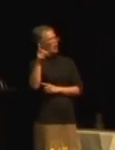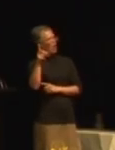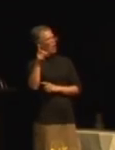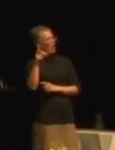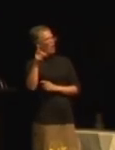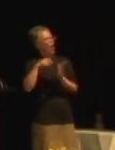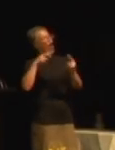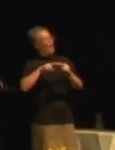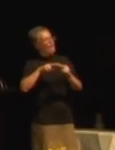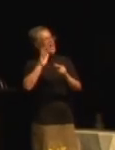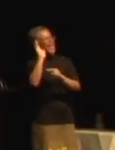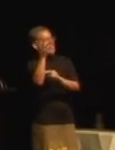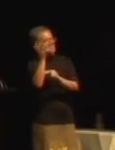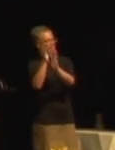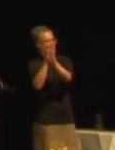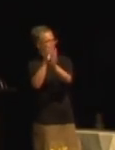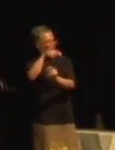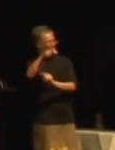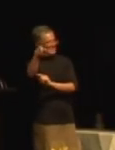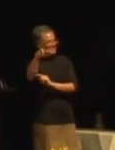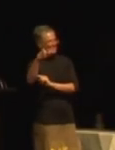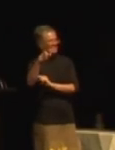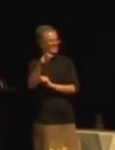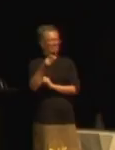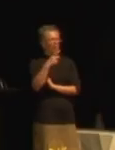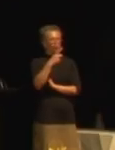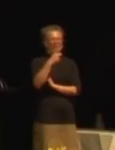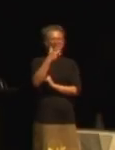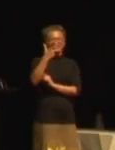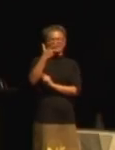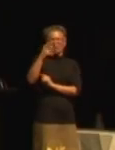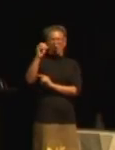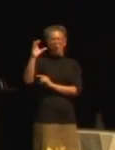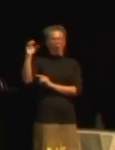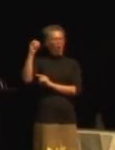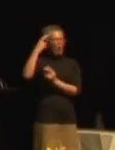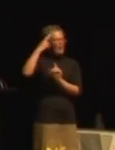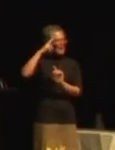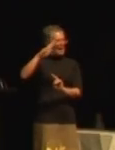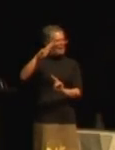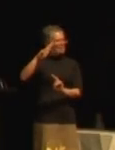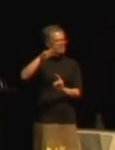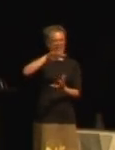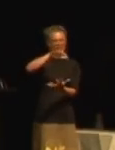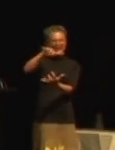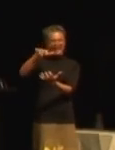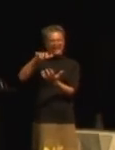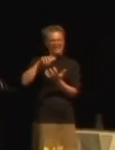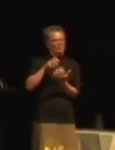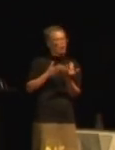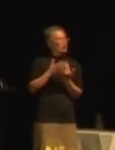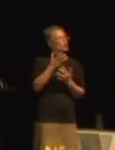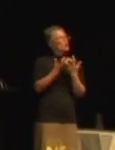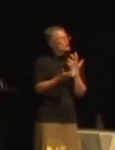librarians. They collected over 1,700 names and email addresses by looking at college and university websites and sent